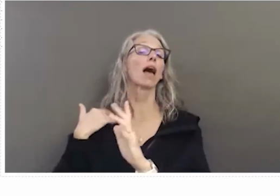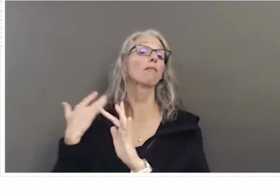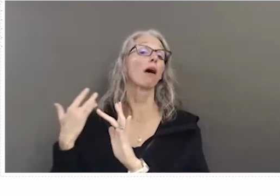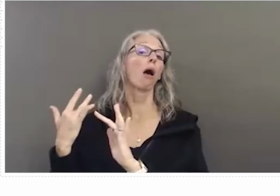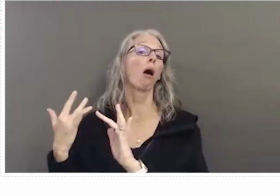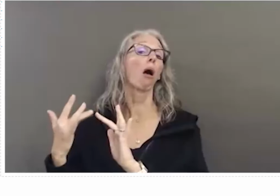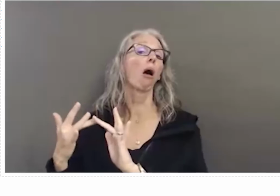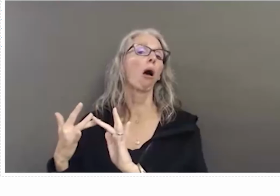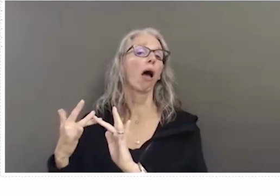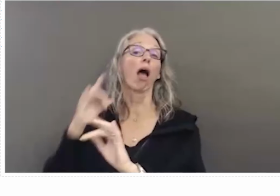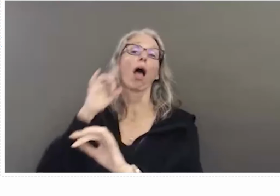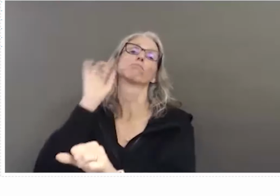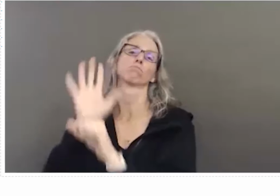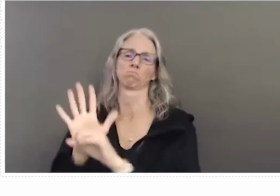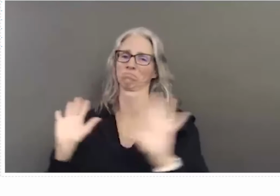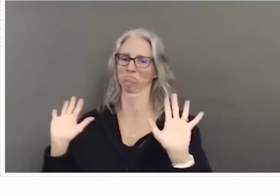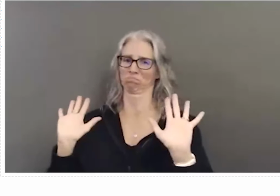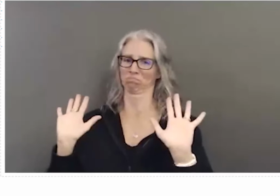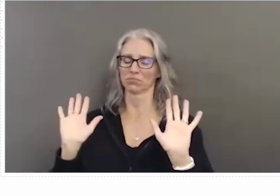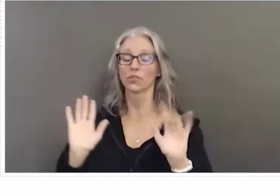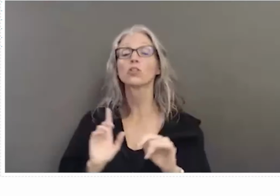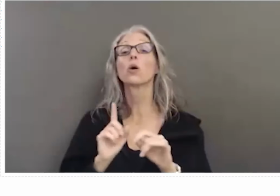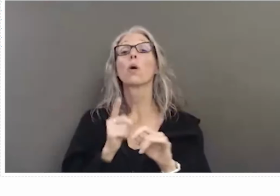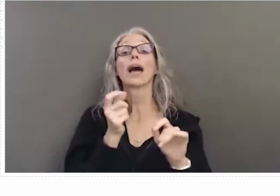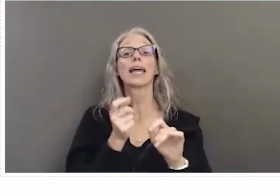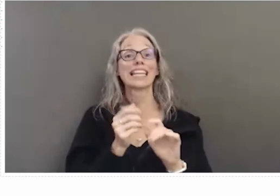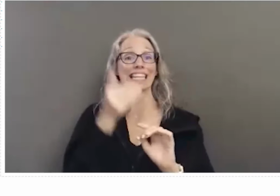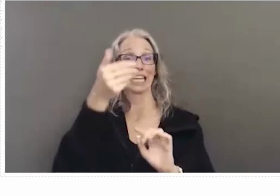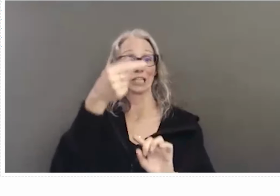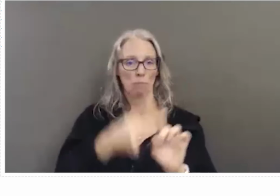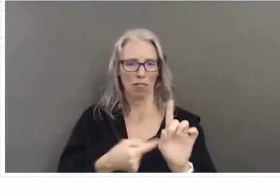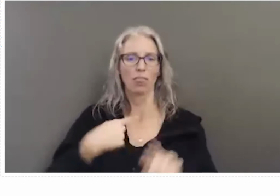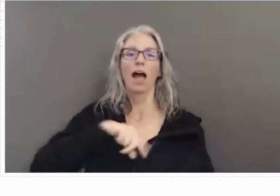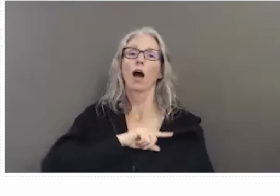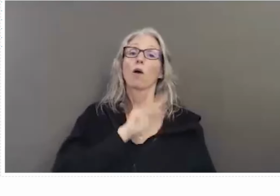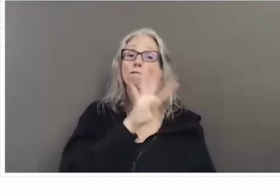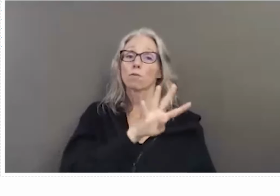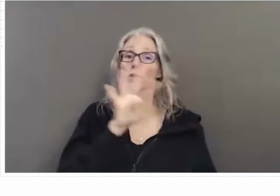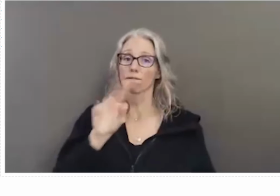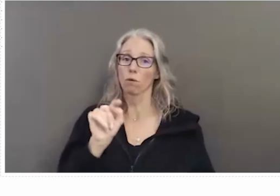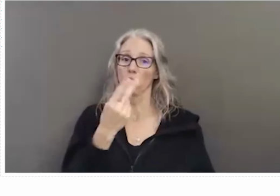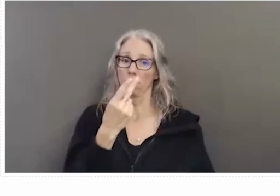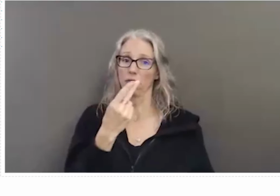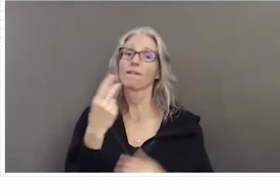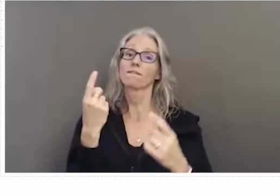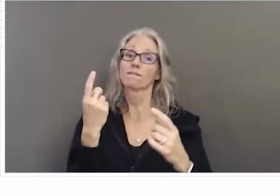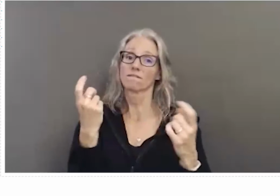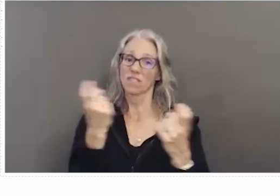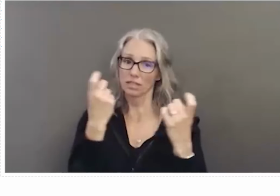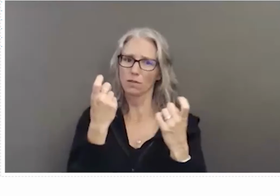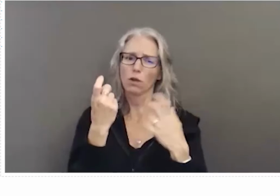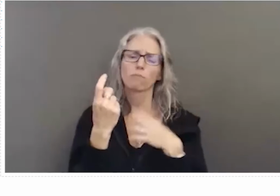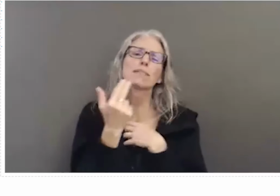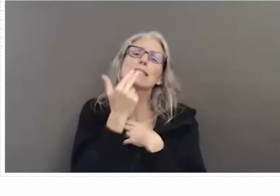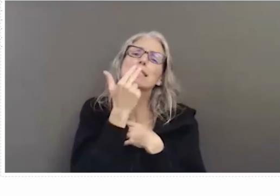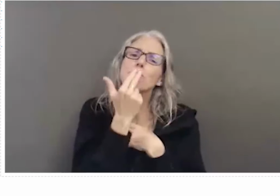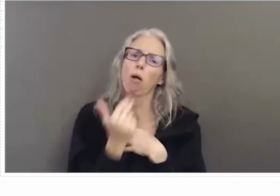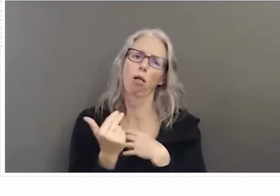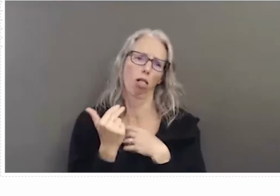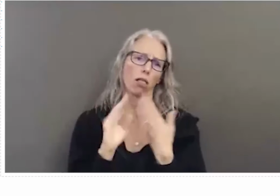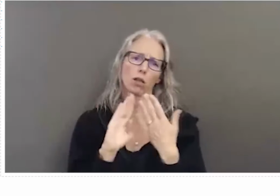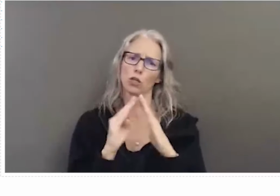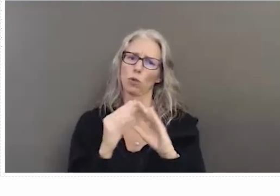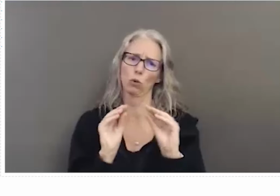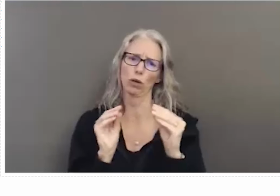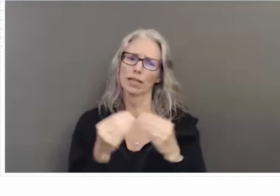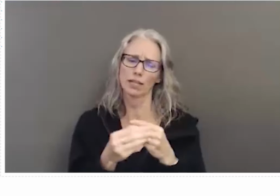year next month, will be our 44th festival. We're a small community. We get a lot of support from a lot of different places. And when I